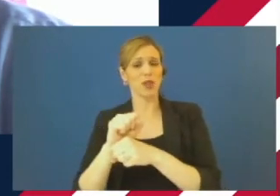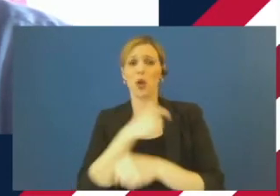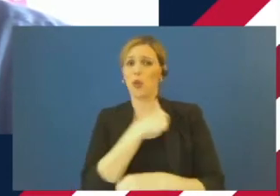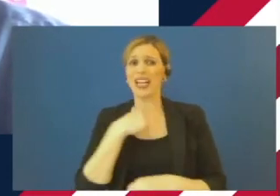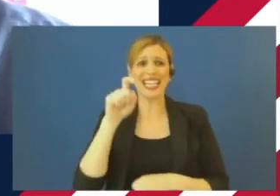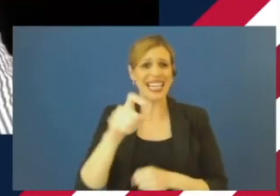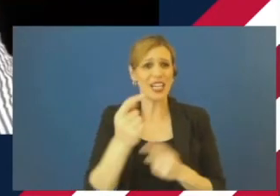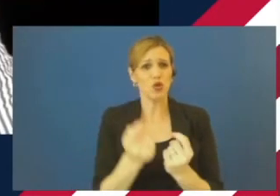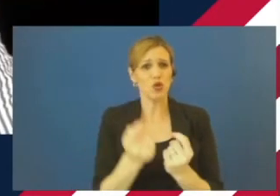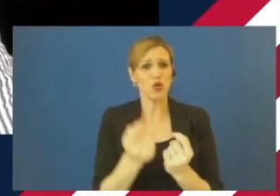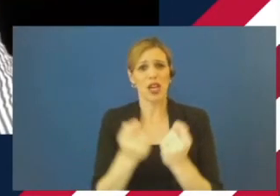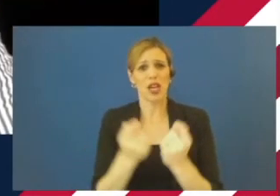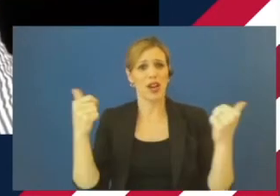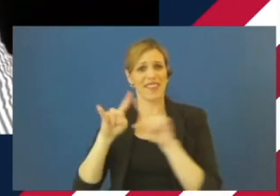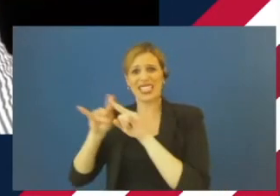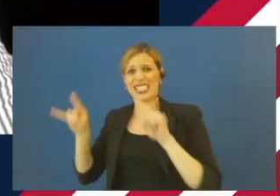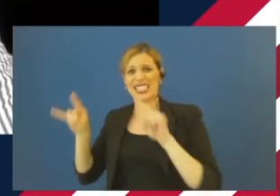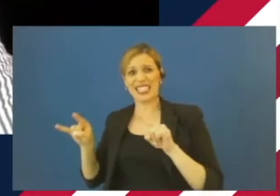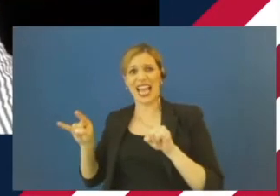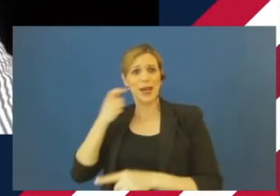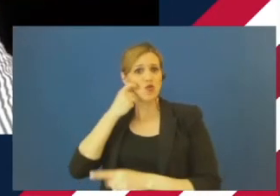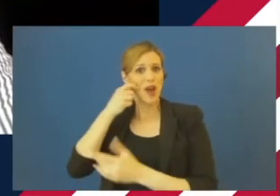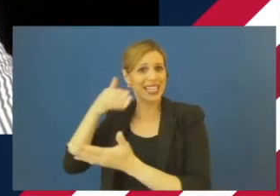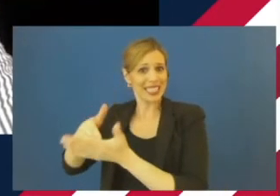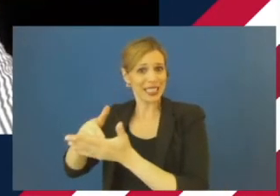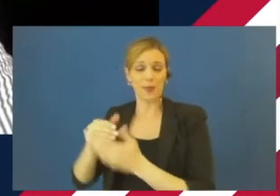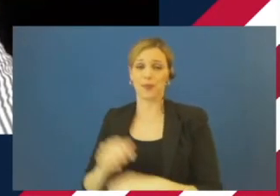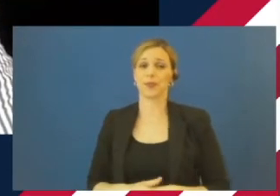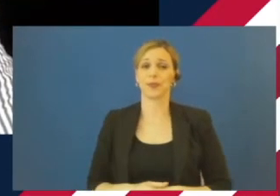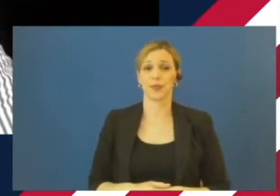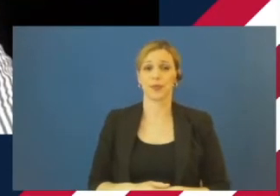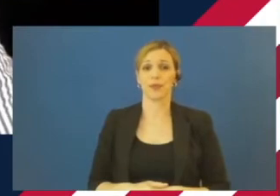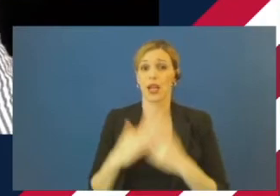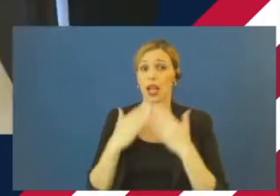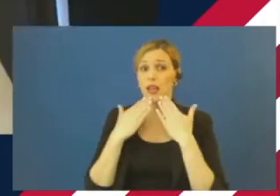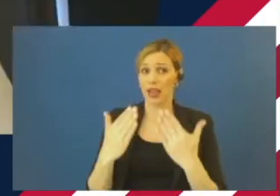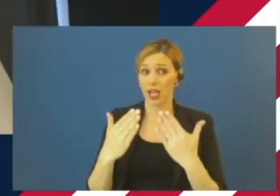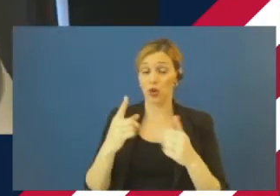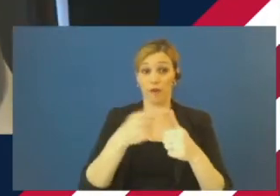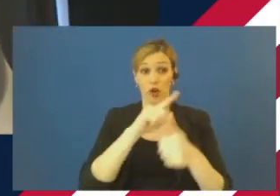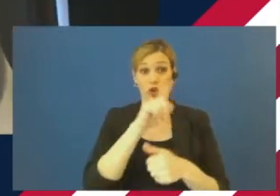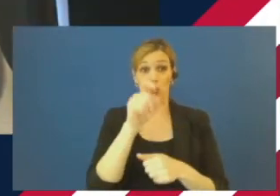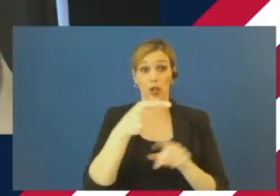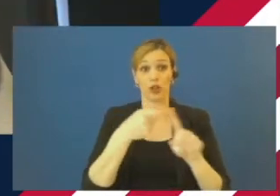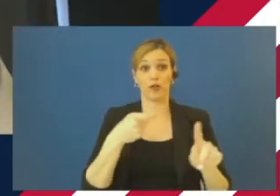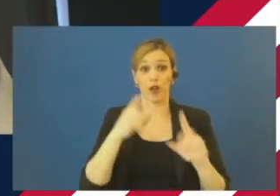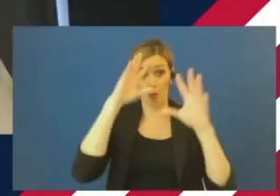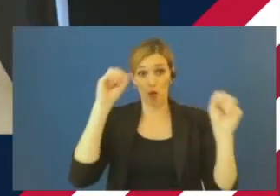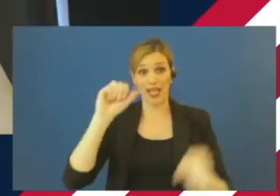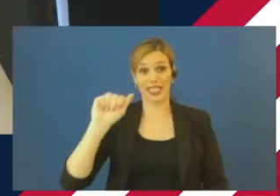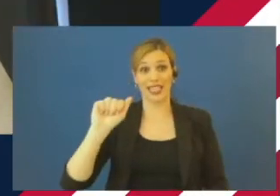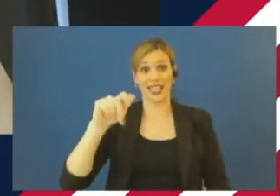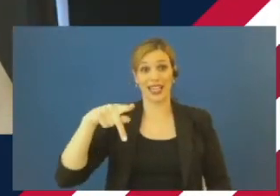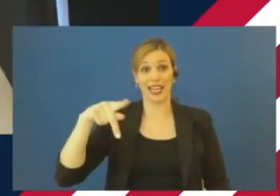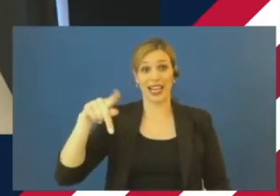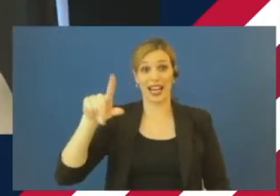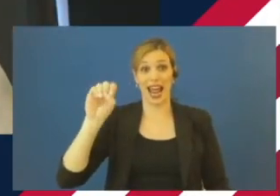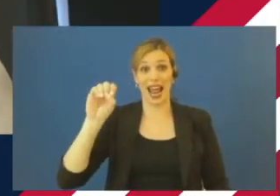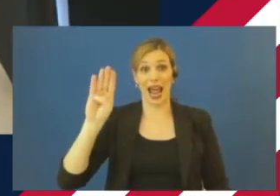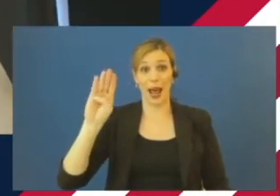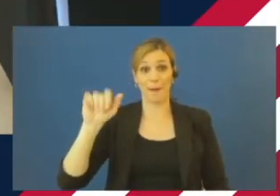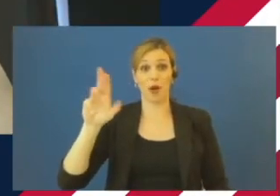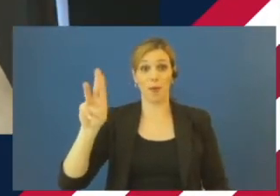Thank you so much, Mr. Wise. Our first question is from President Applebaum. Thank you, Mayor. And